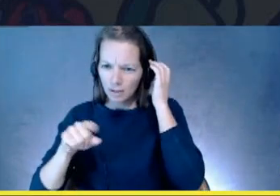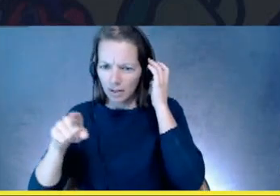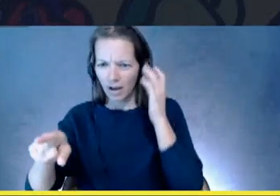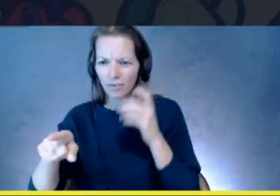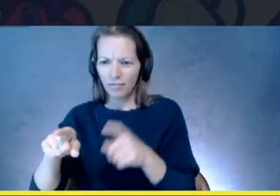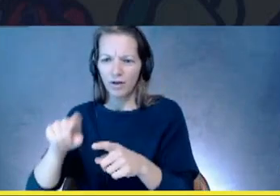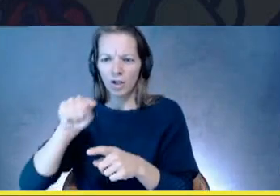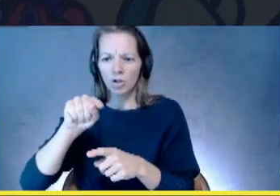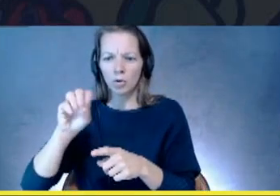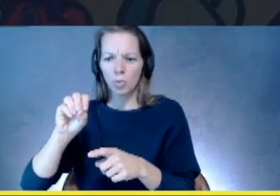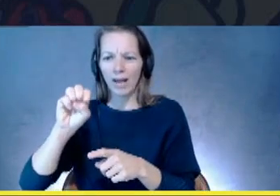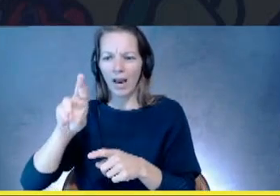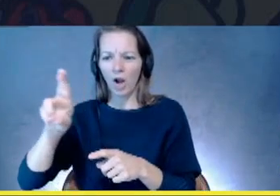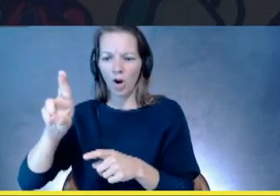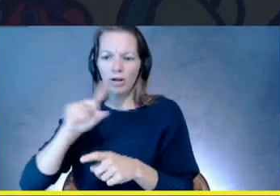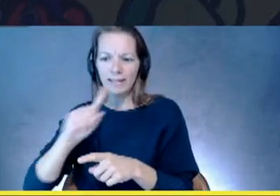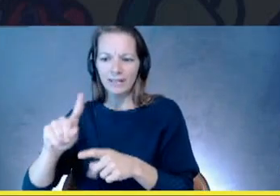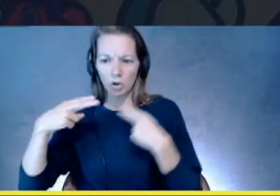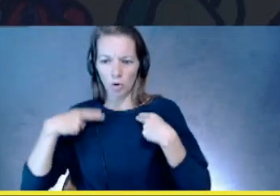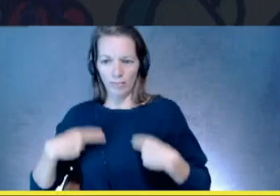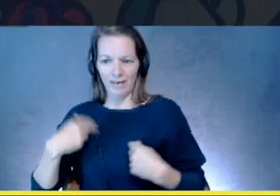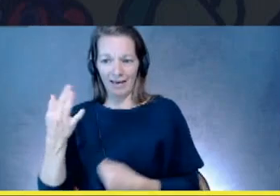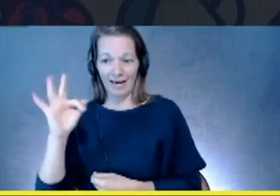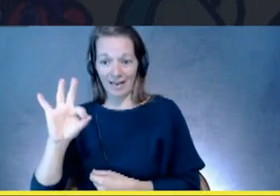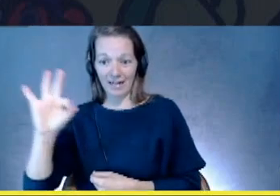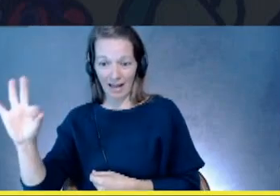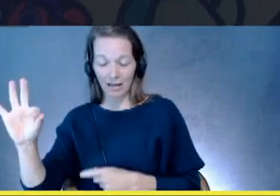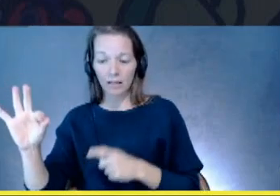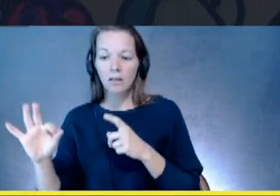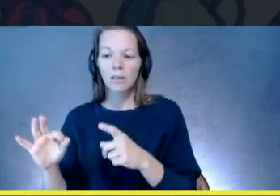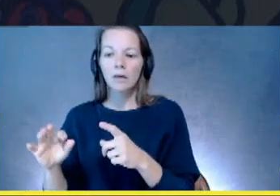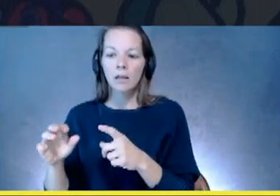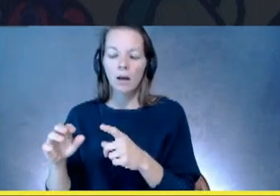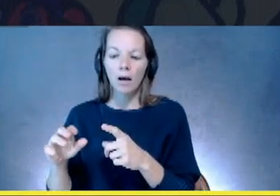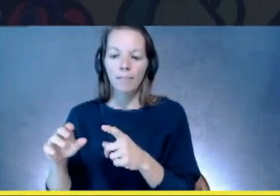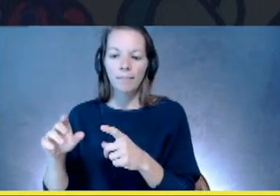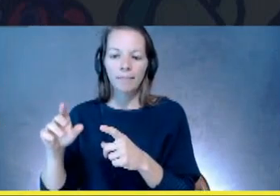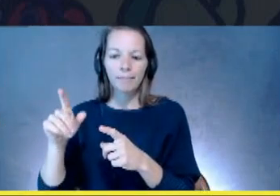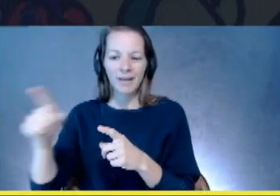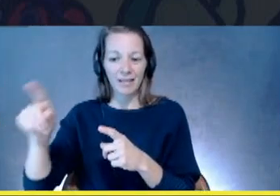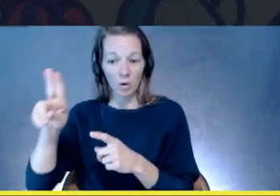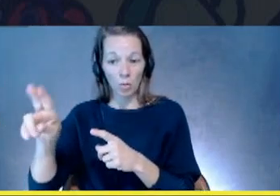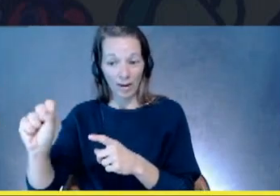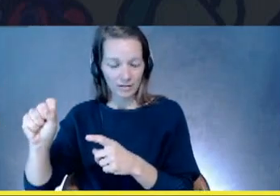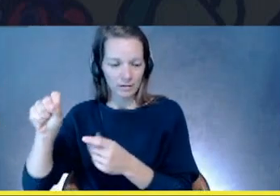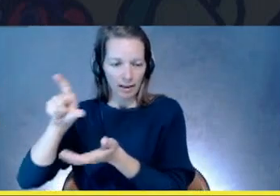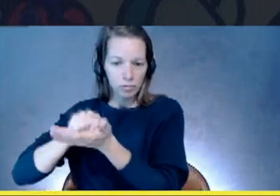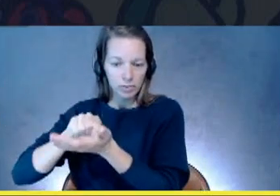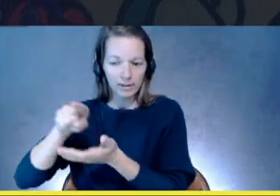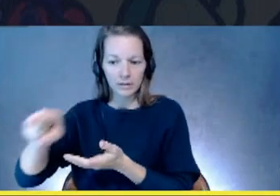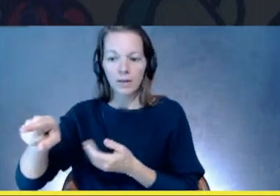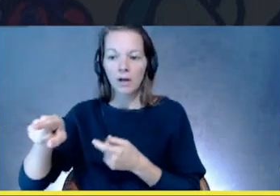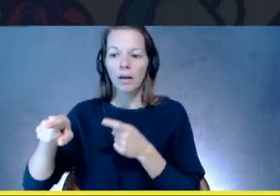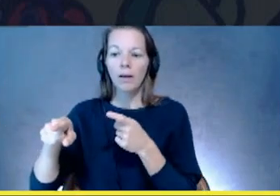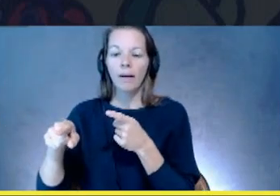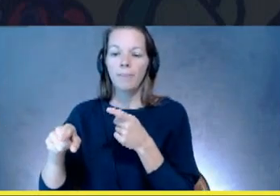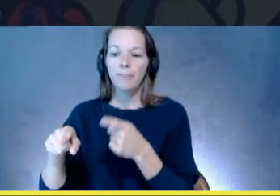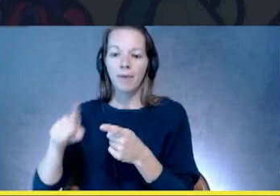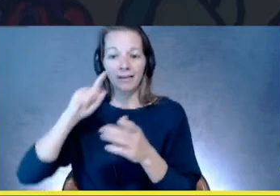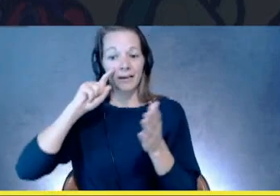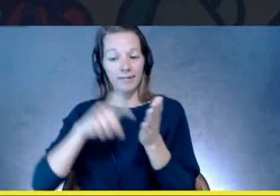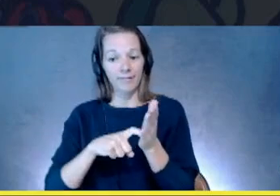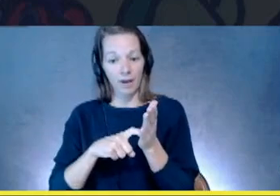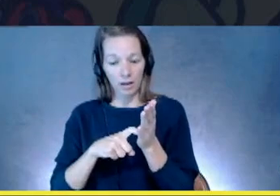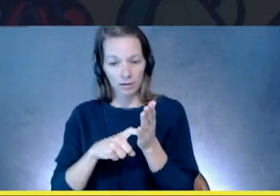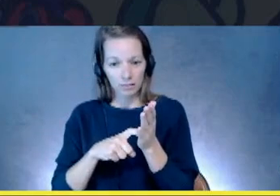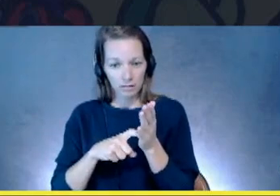by the then Institute of Medicine in the United States, which identified that or stated that up to